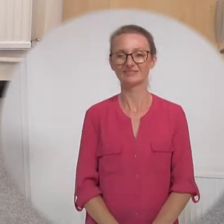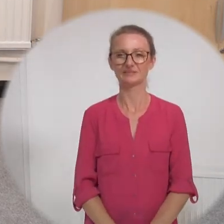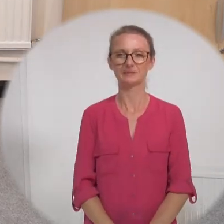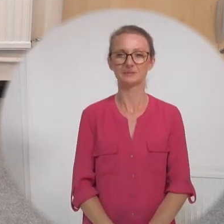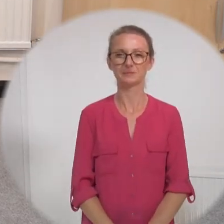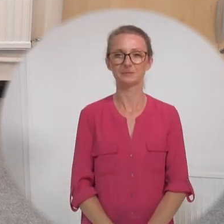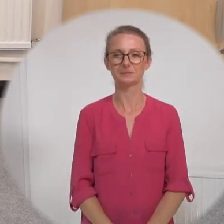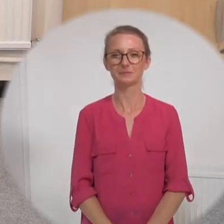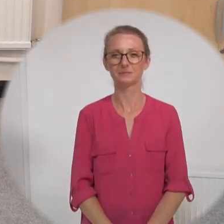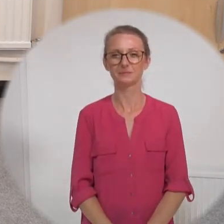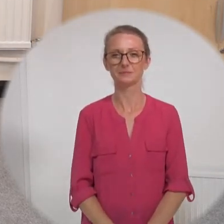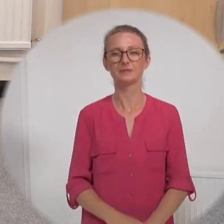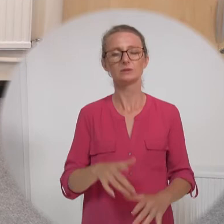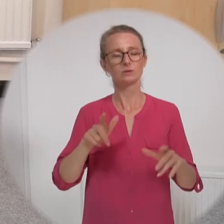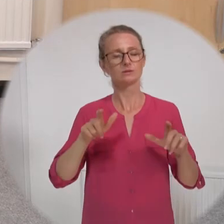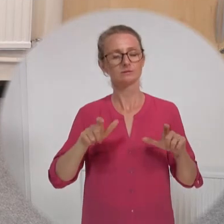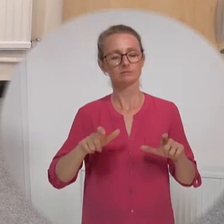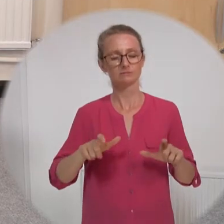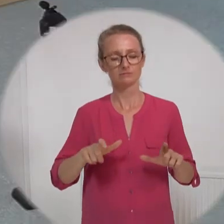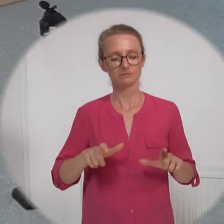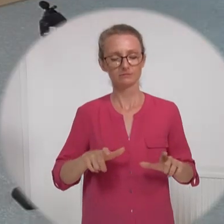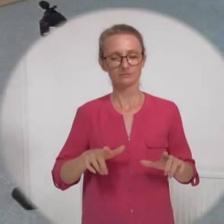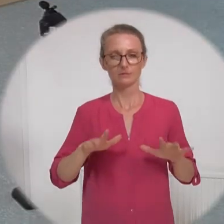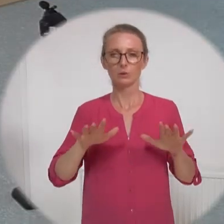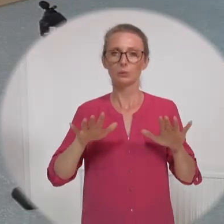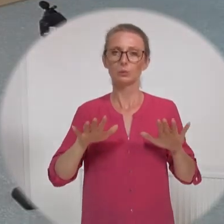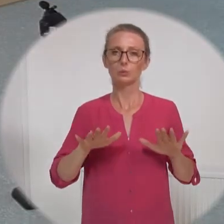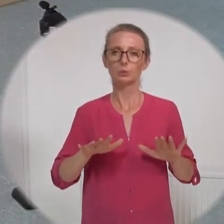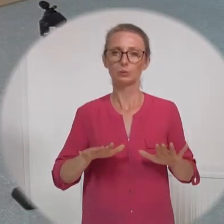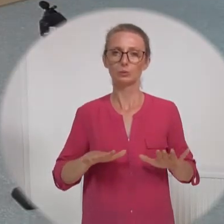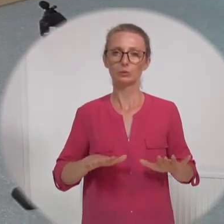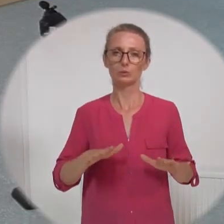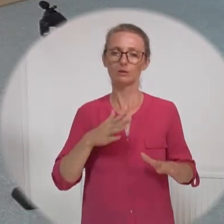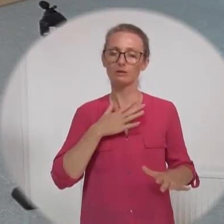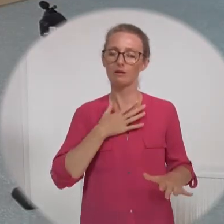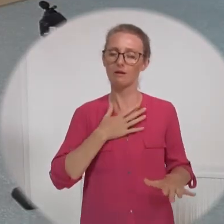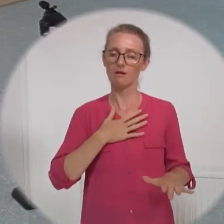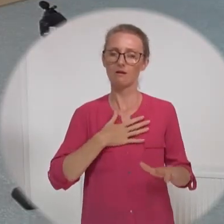from a very still, calm, quiet place,